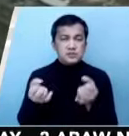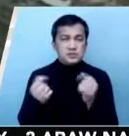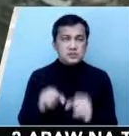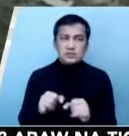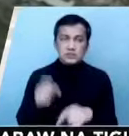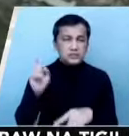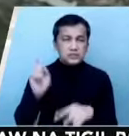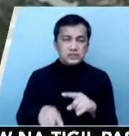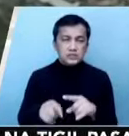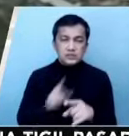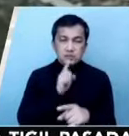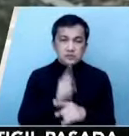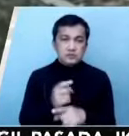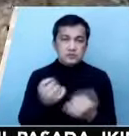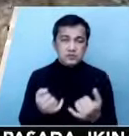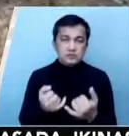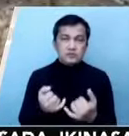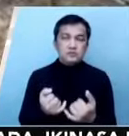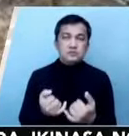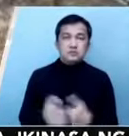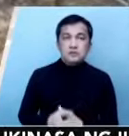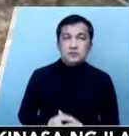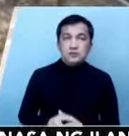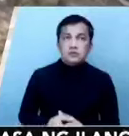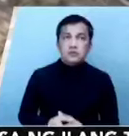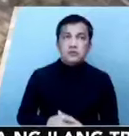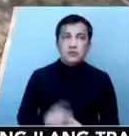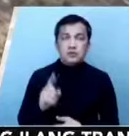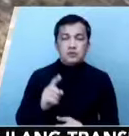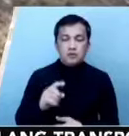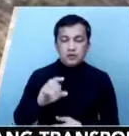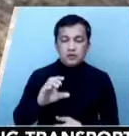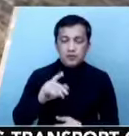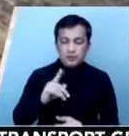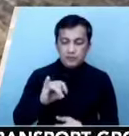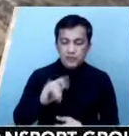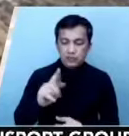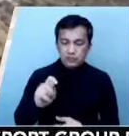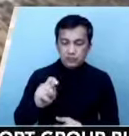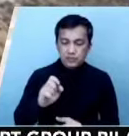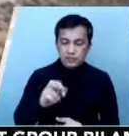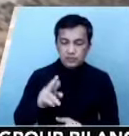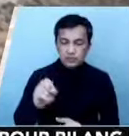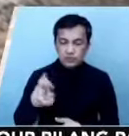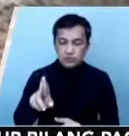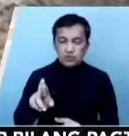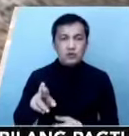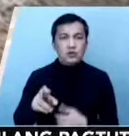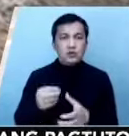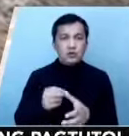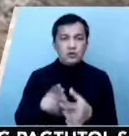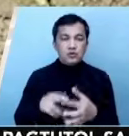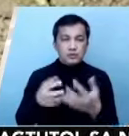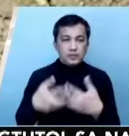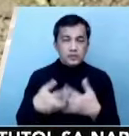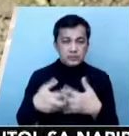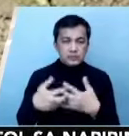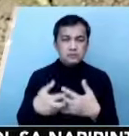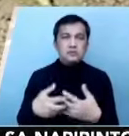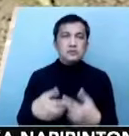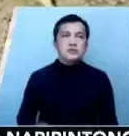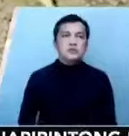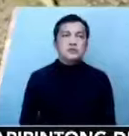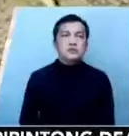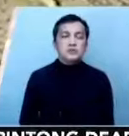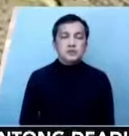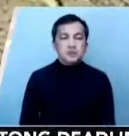particular point in time na kung pilot error ba siya o mechanical or material failure. Let us